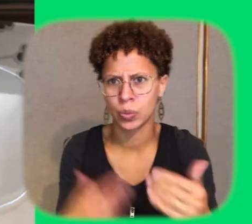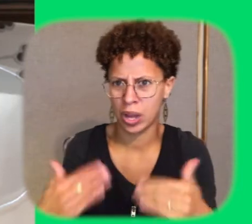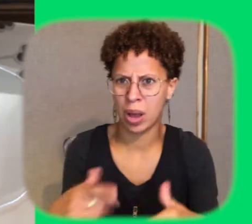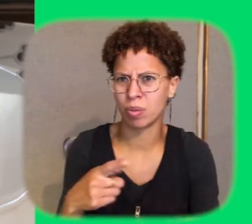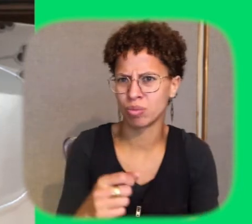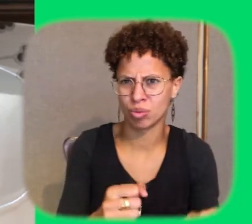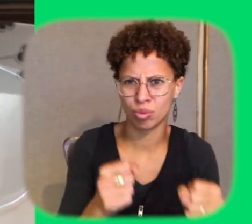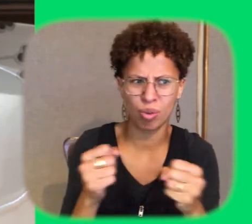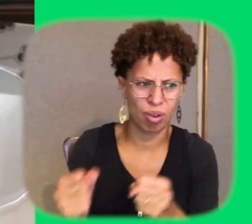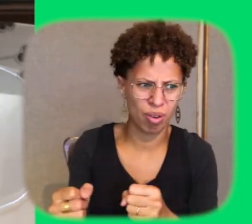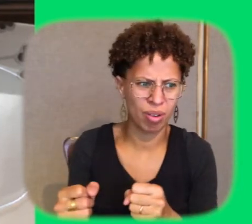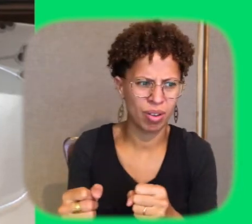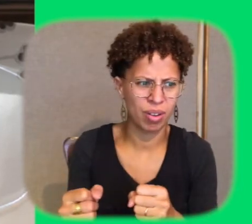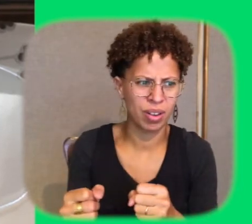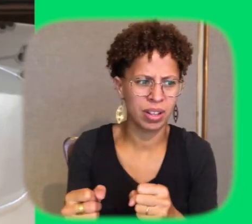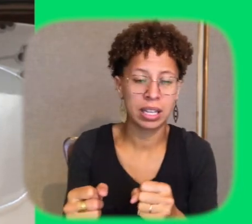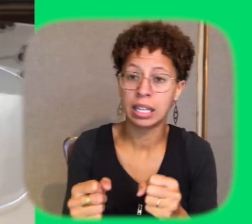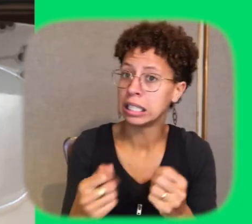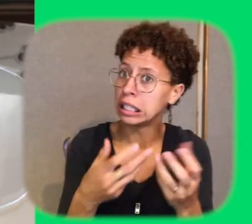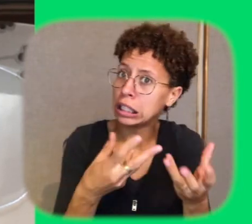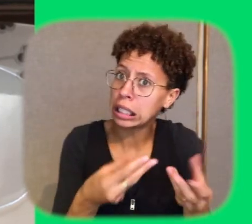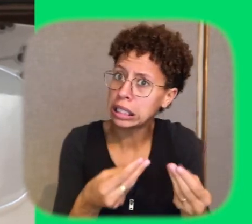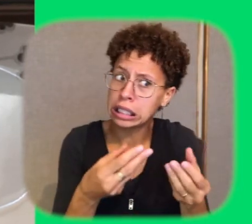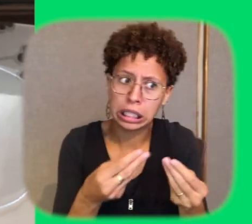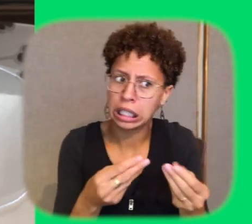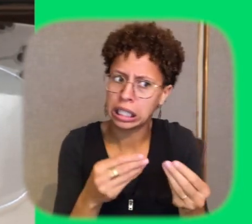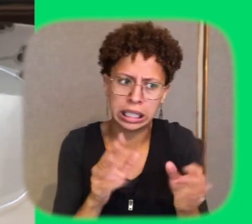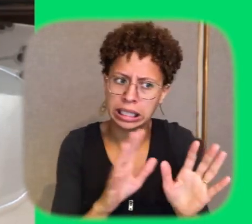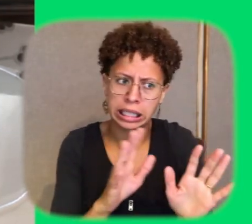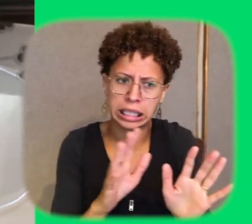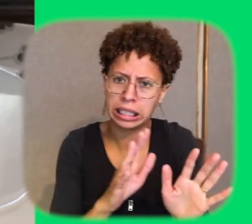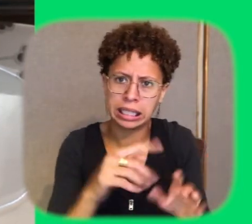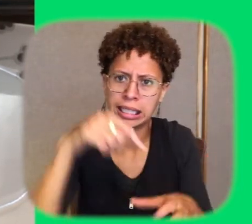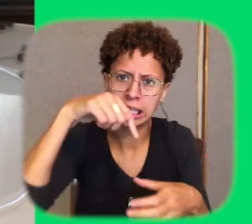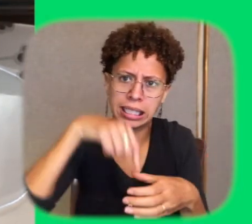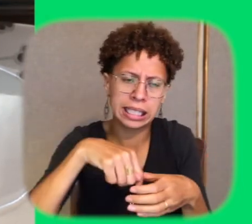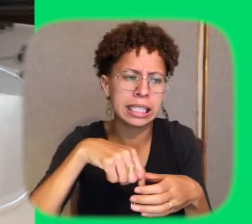it in gentle. Don't drop it like that. Put it in gentle.